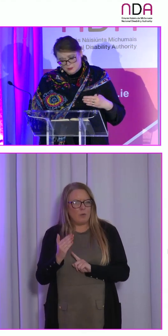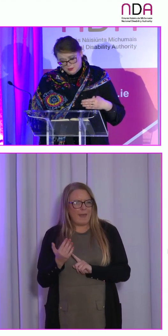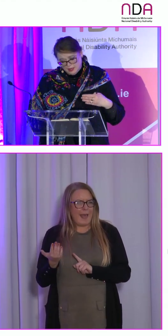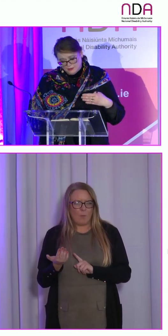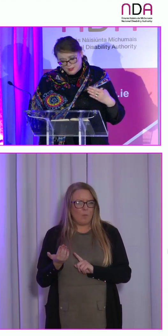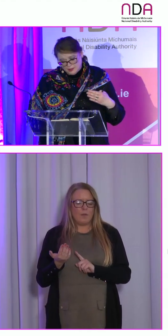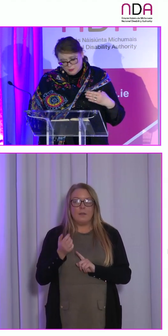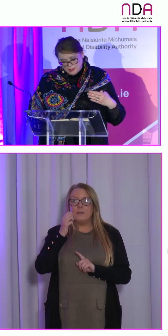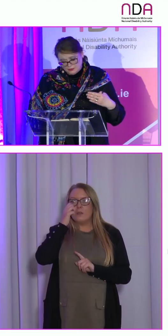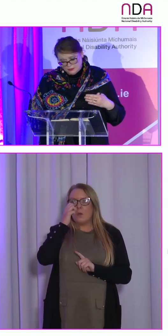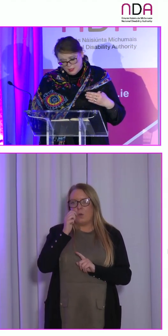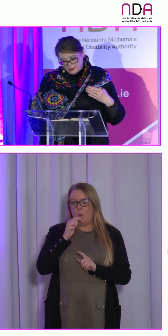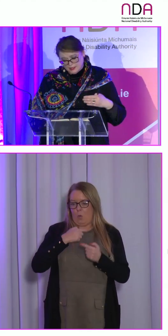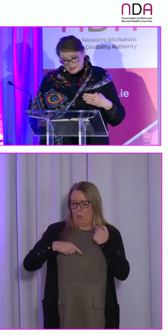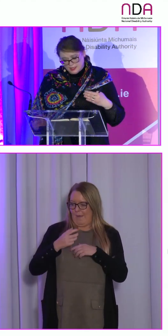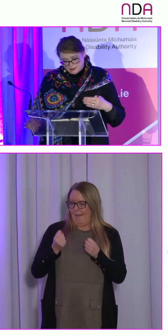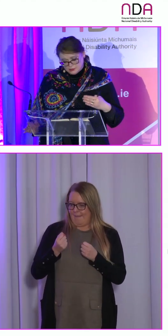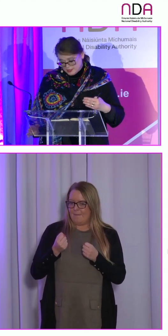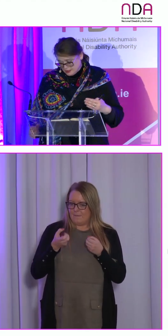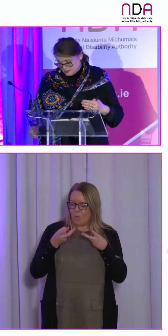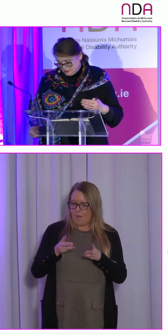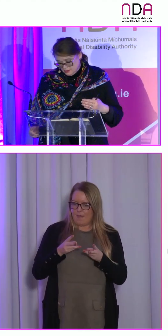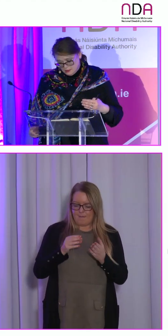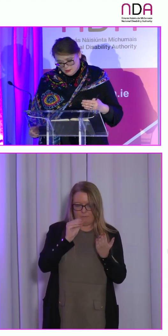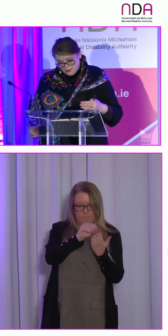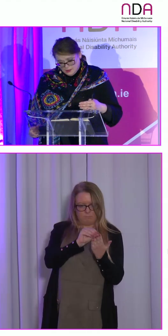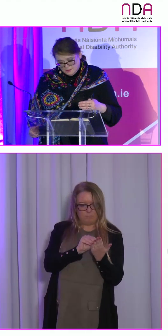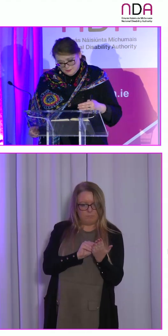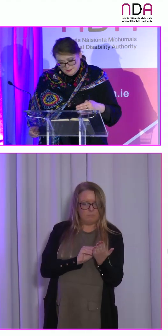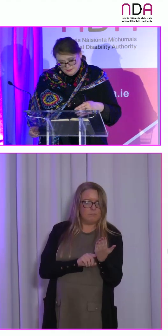that we will have a way of logging that and addressing it.